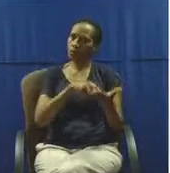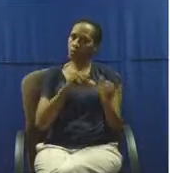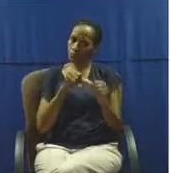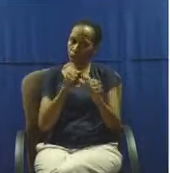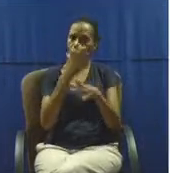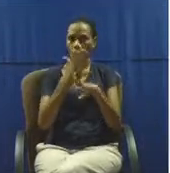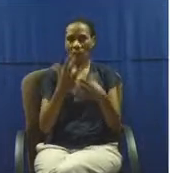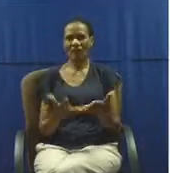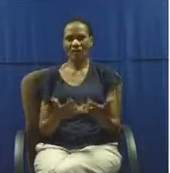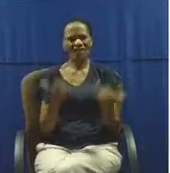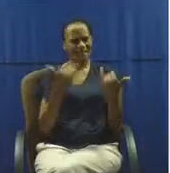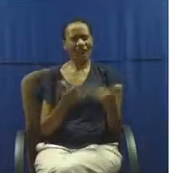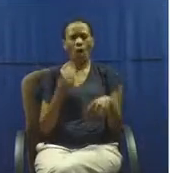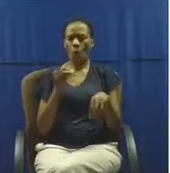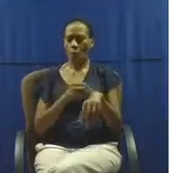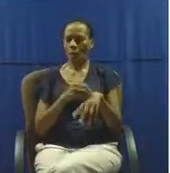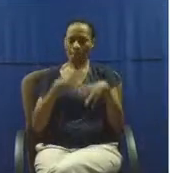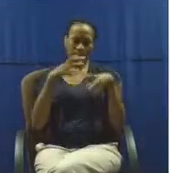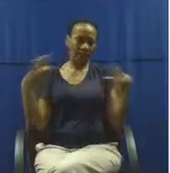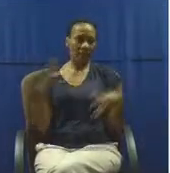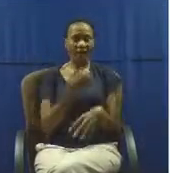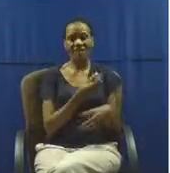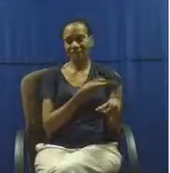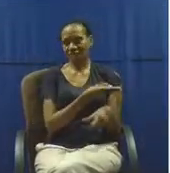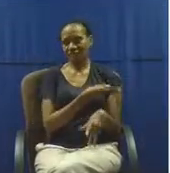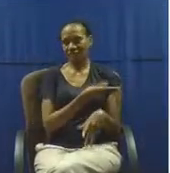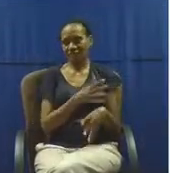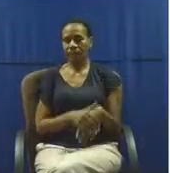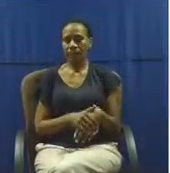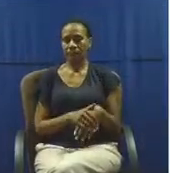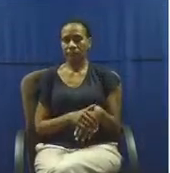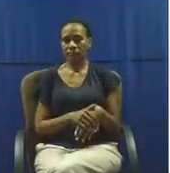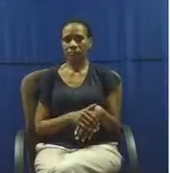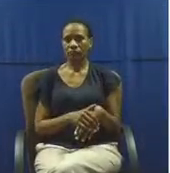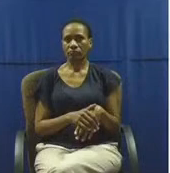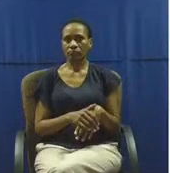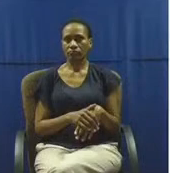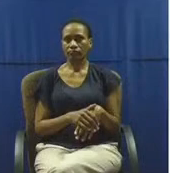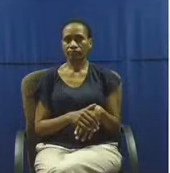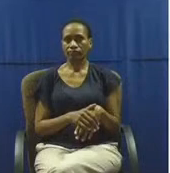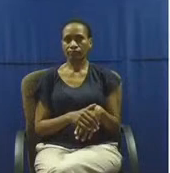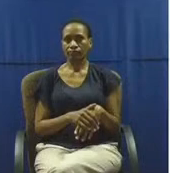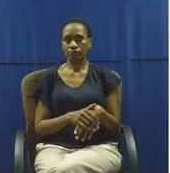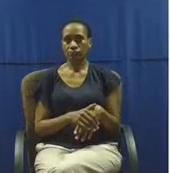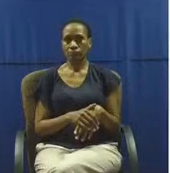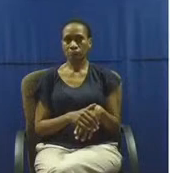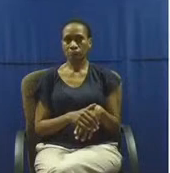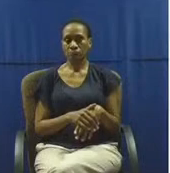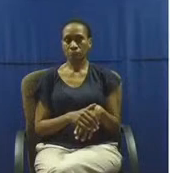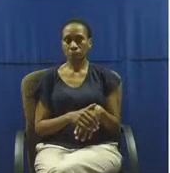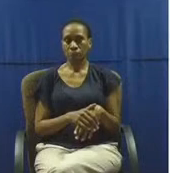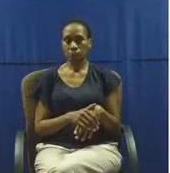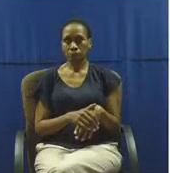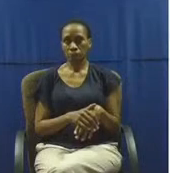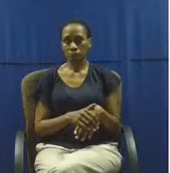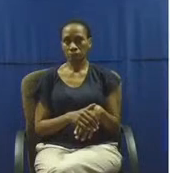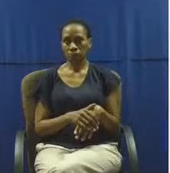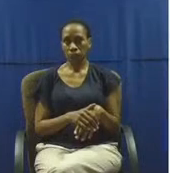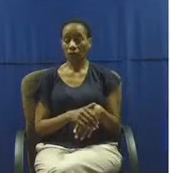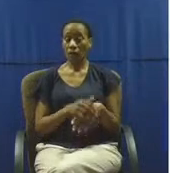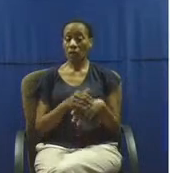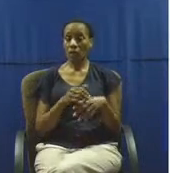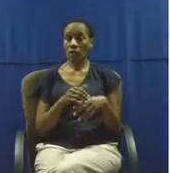doldrums where it is, and also participate more actively and profitably as a